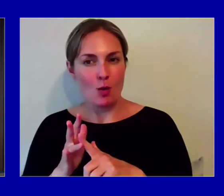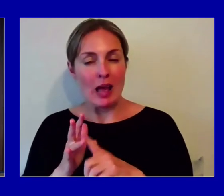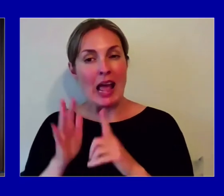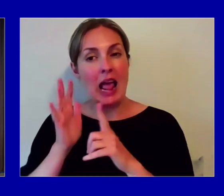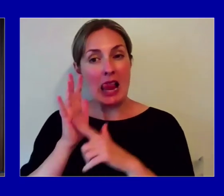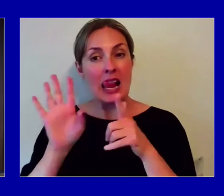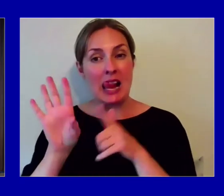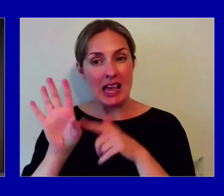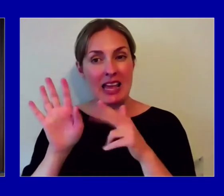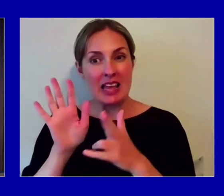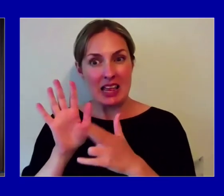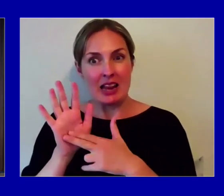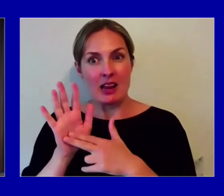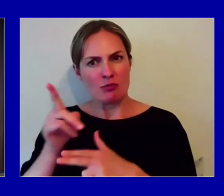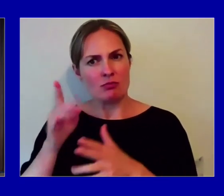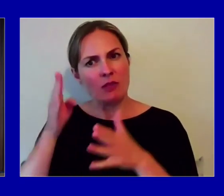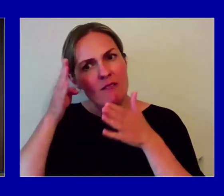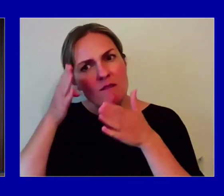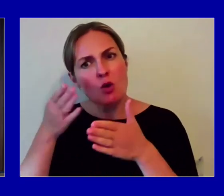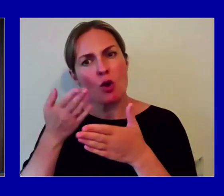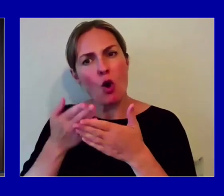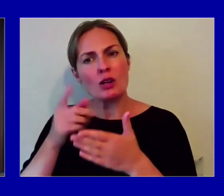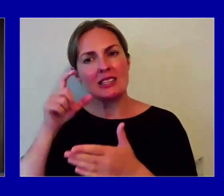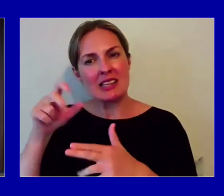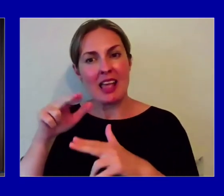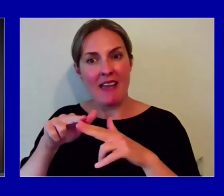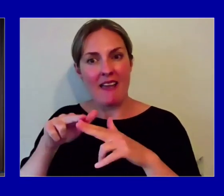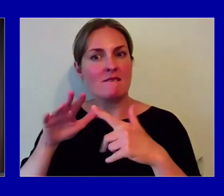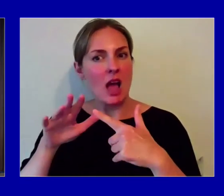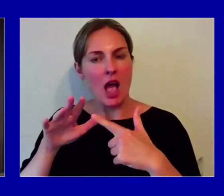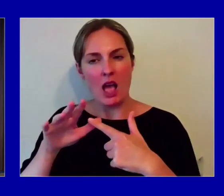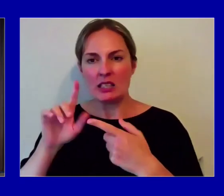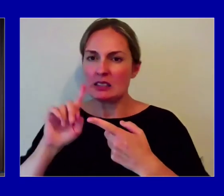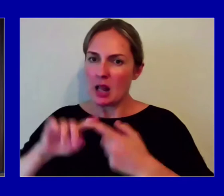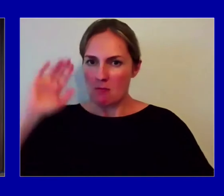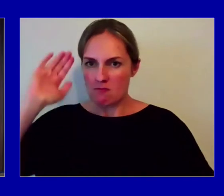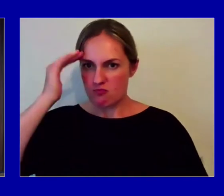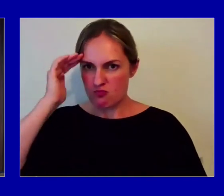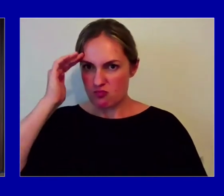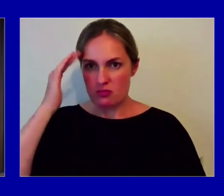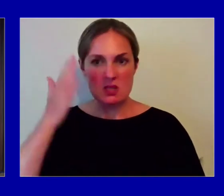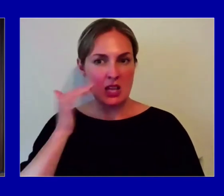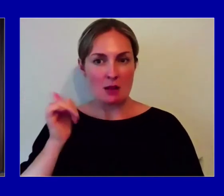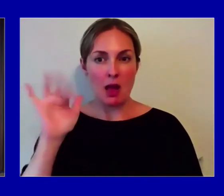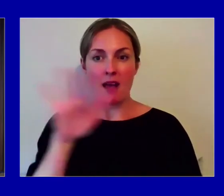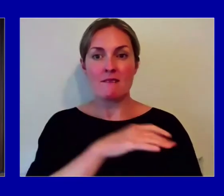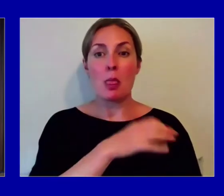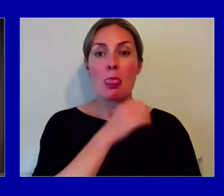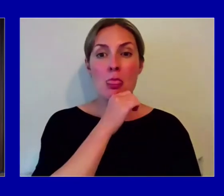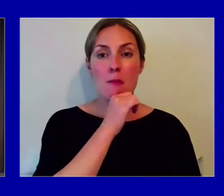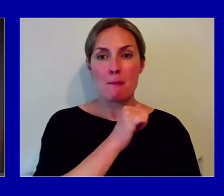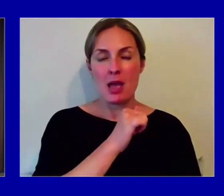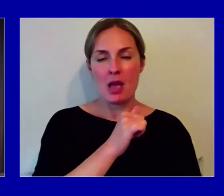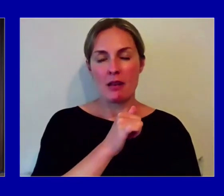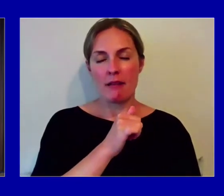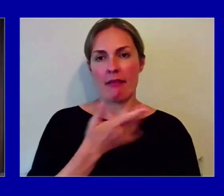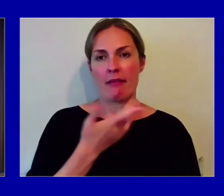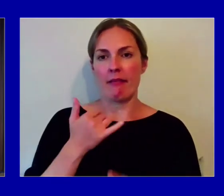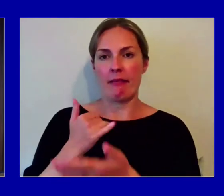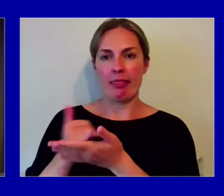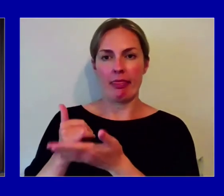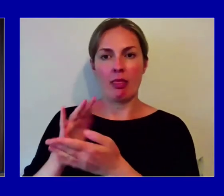Um, just putting that on the record. Um, but what happened after the fire, um,